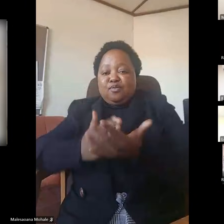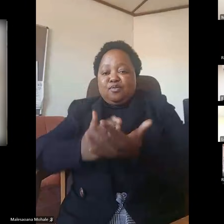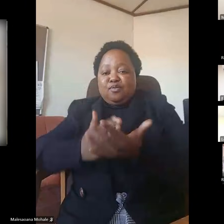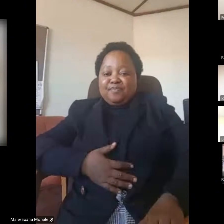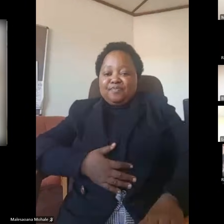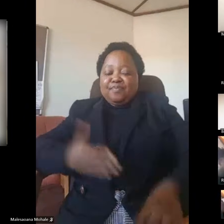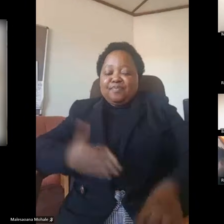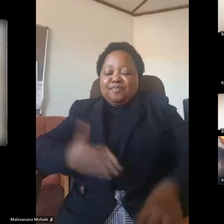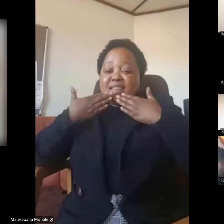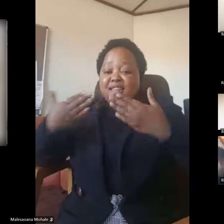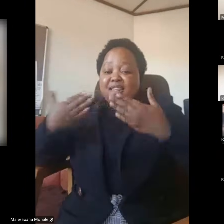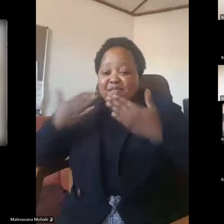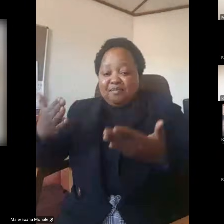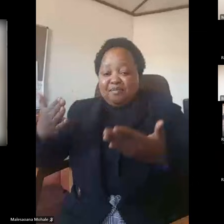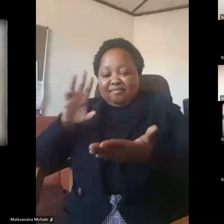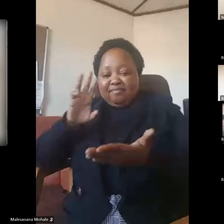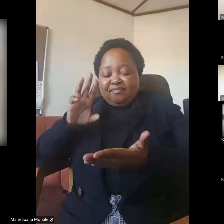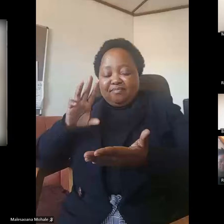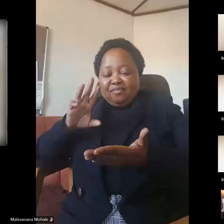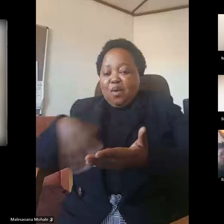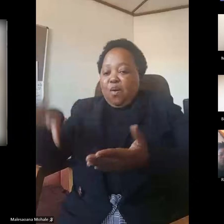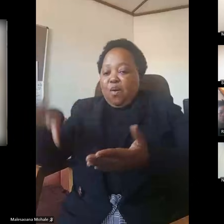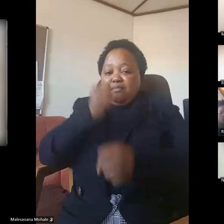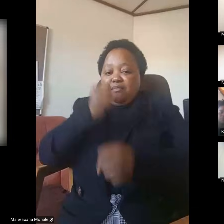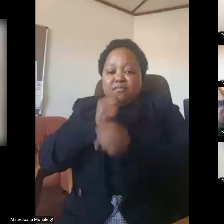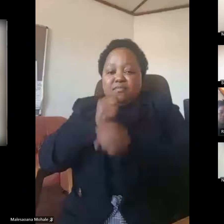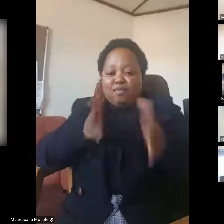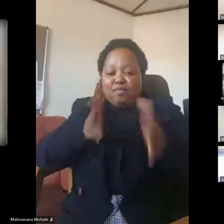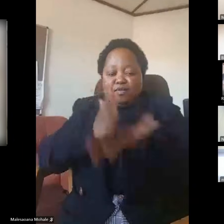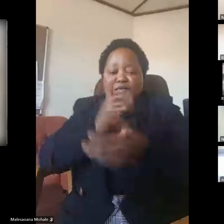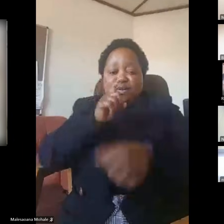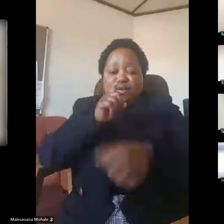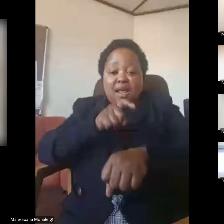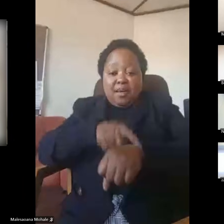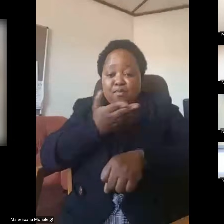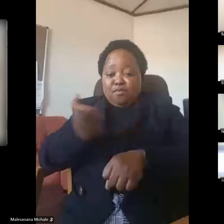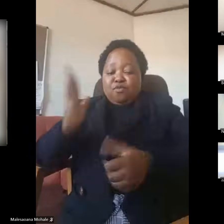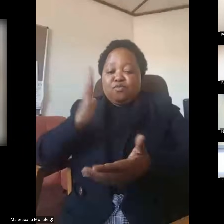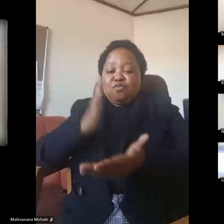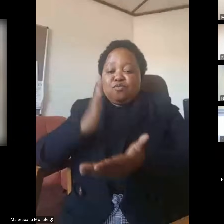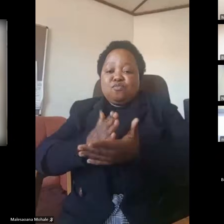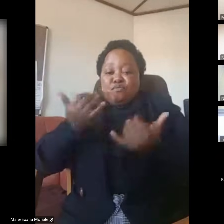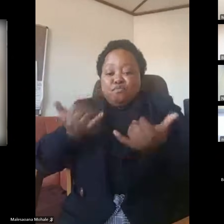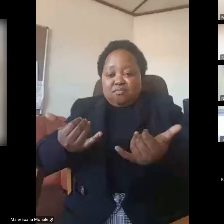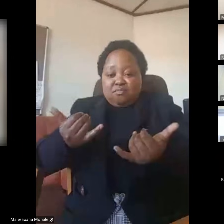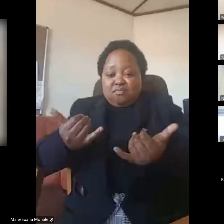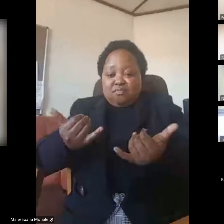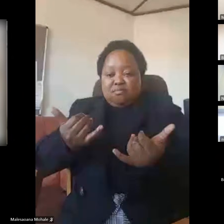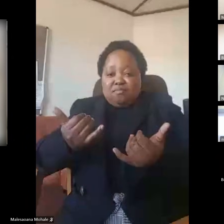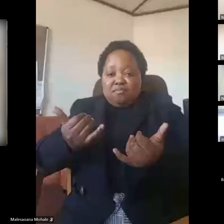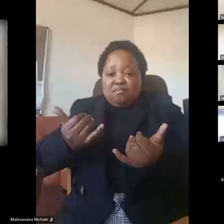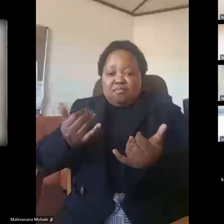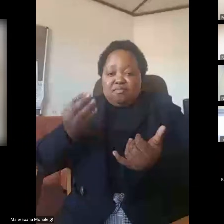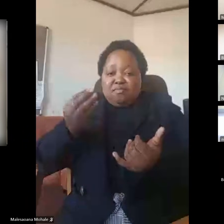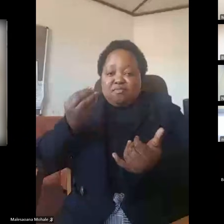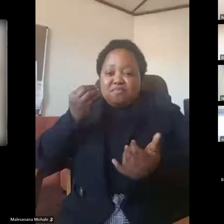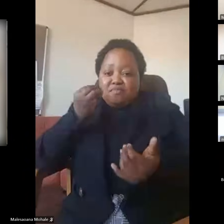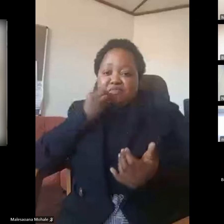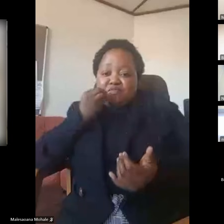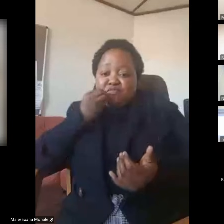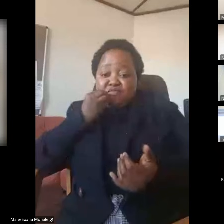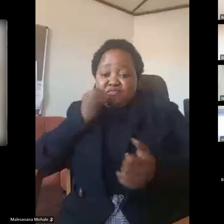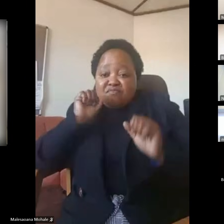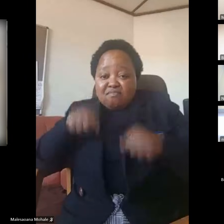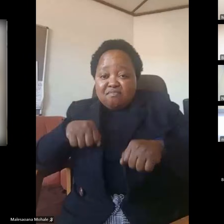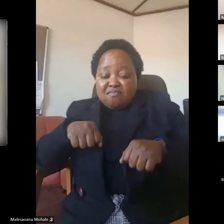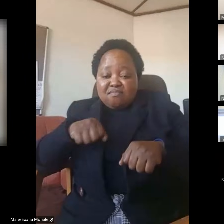colleagues, for your time. Food, we have talked about food, but when